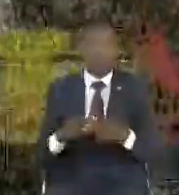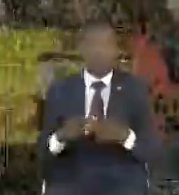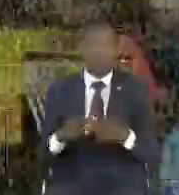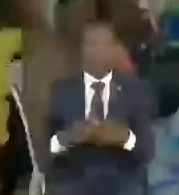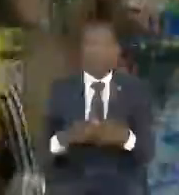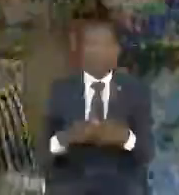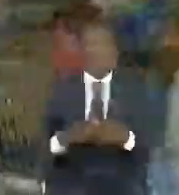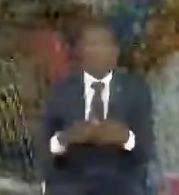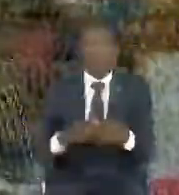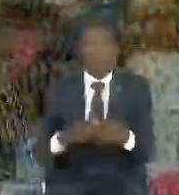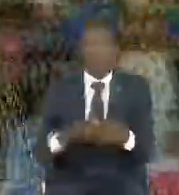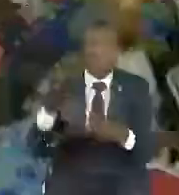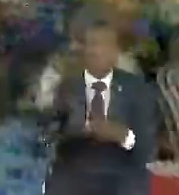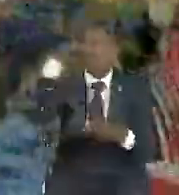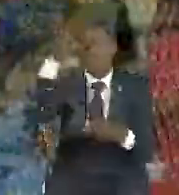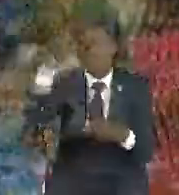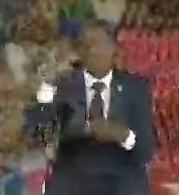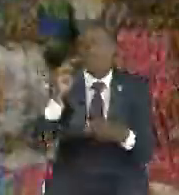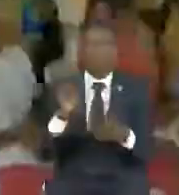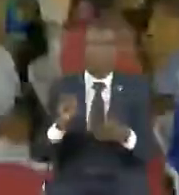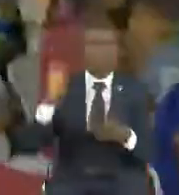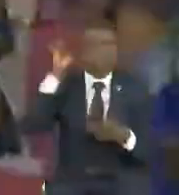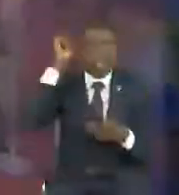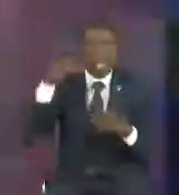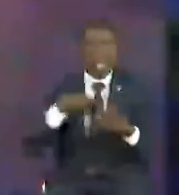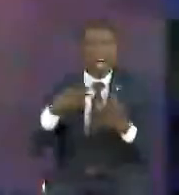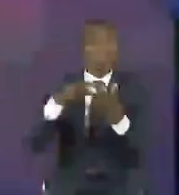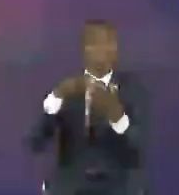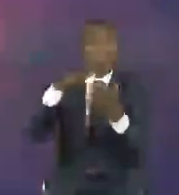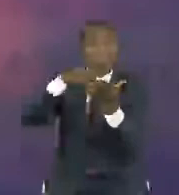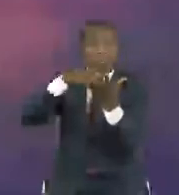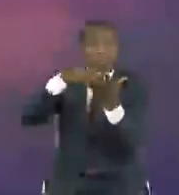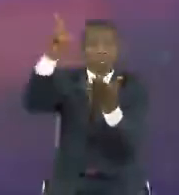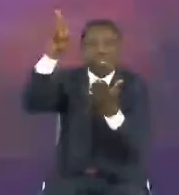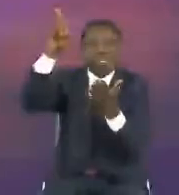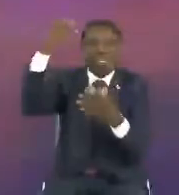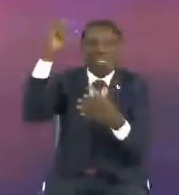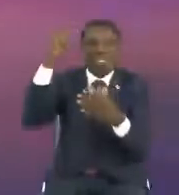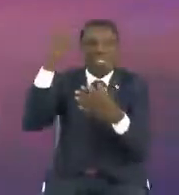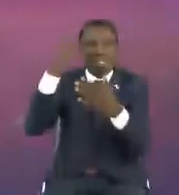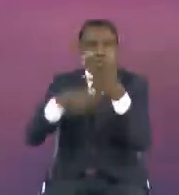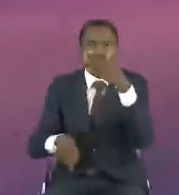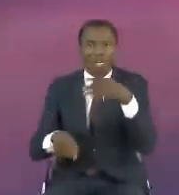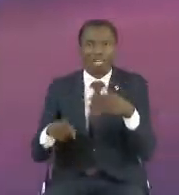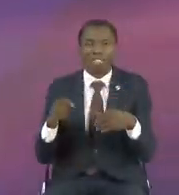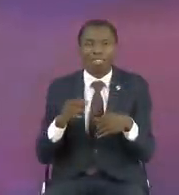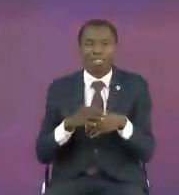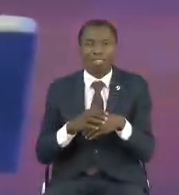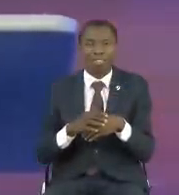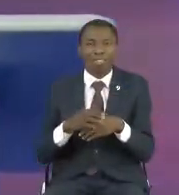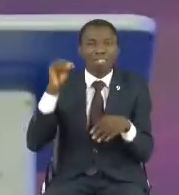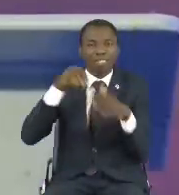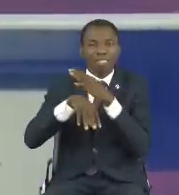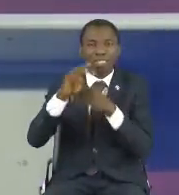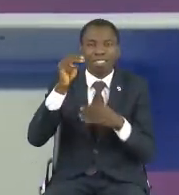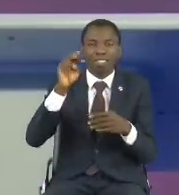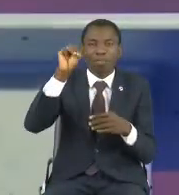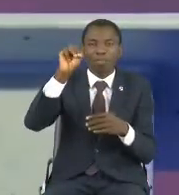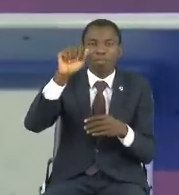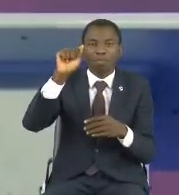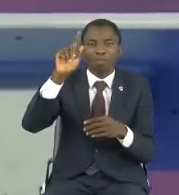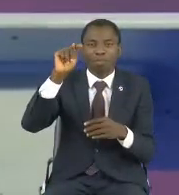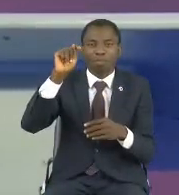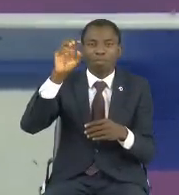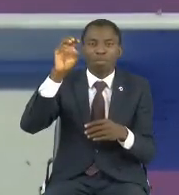Because he has paid the price. Look at this in Matthew chapter 28, reading from